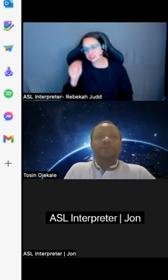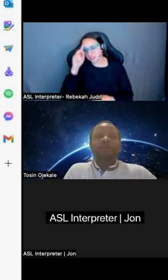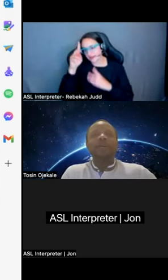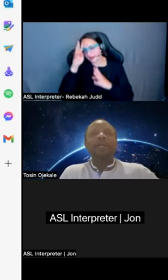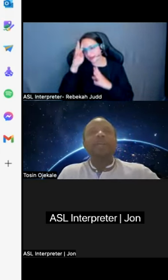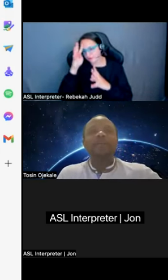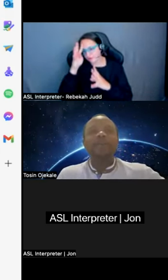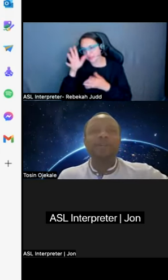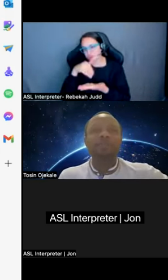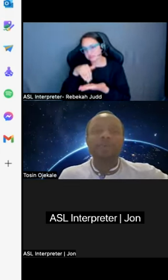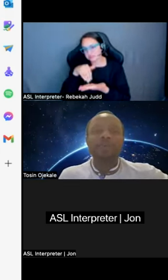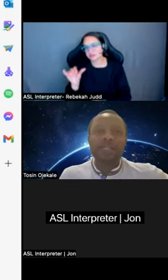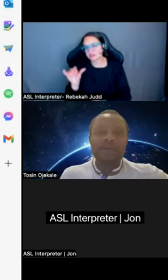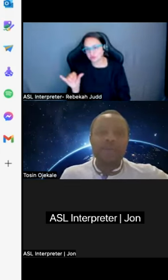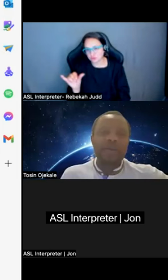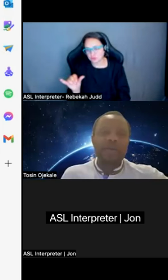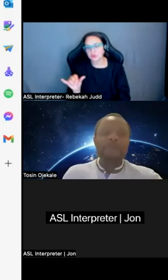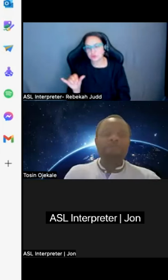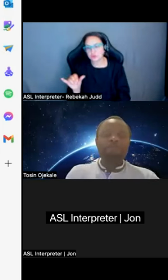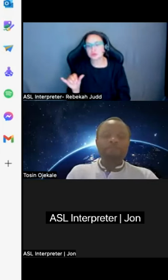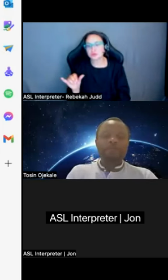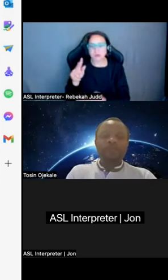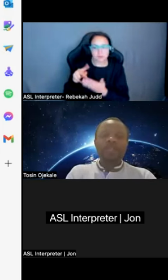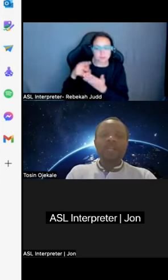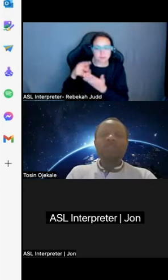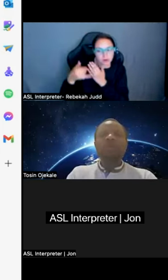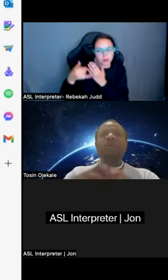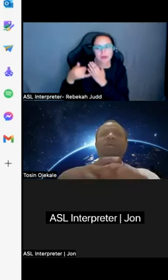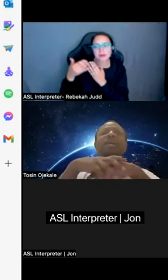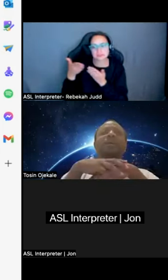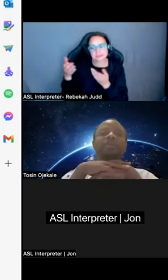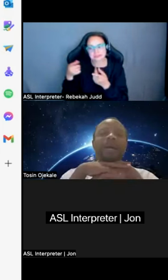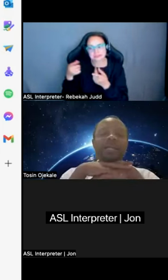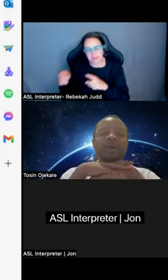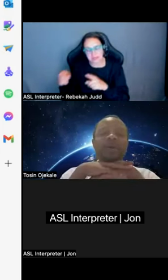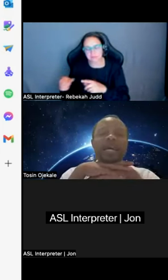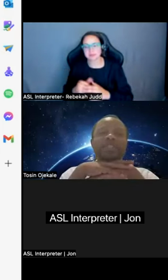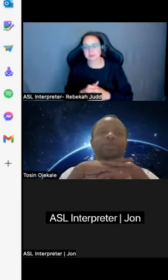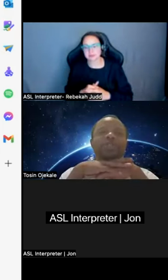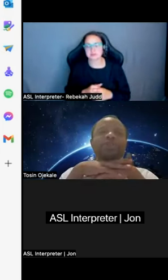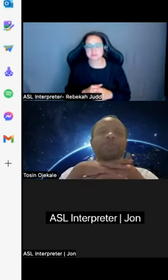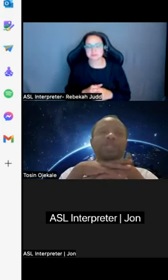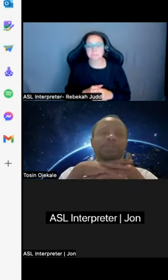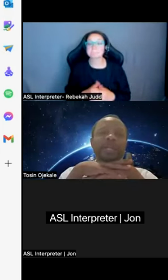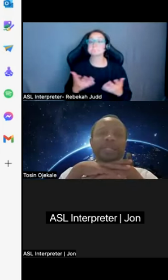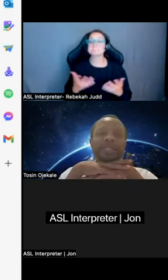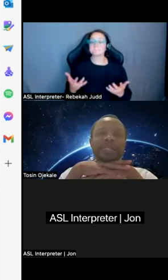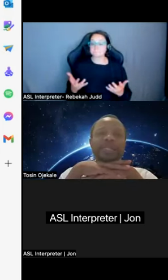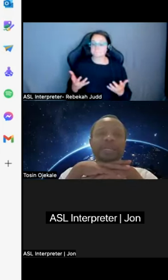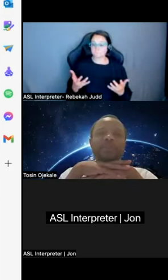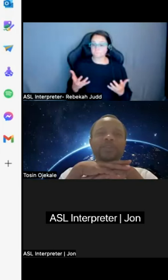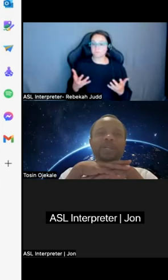lot of innovation projects going on. So now, depending on that, you need to put in place, we've talked